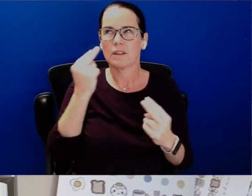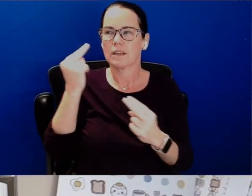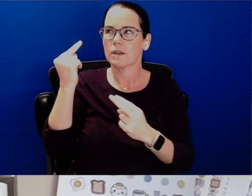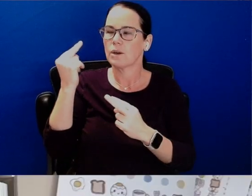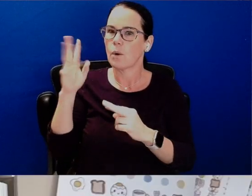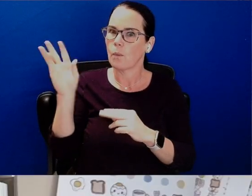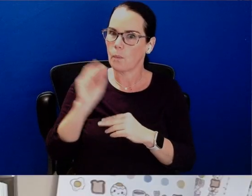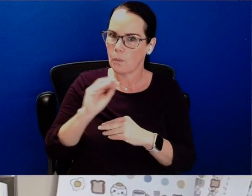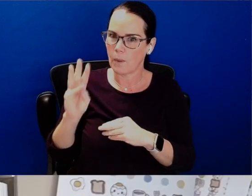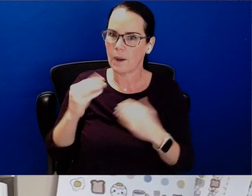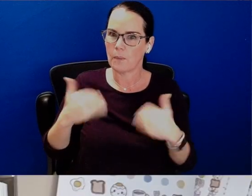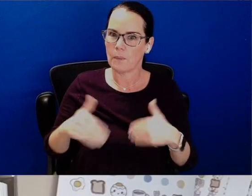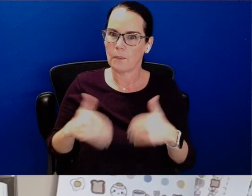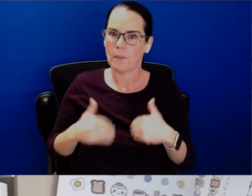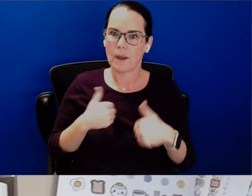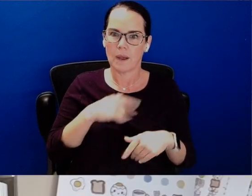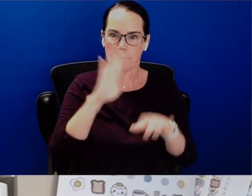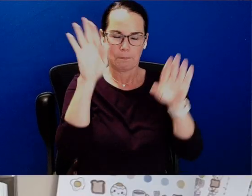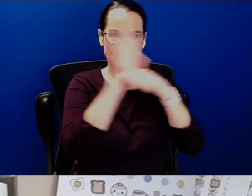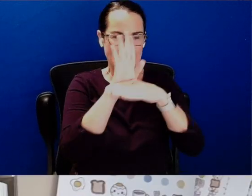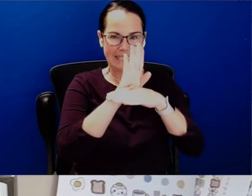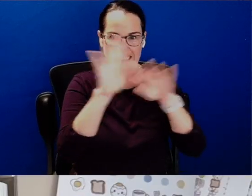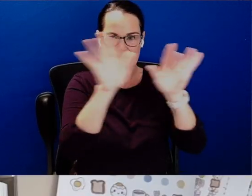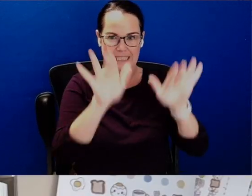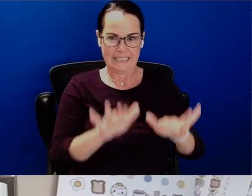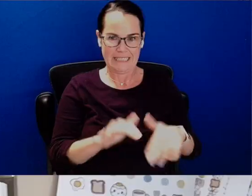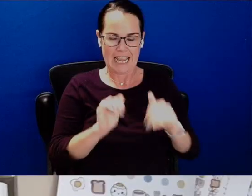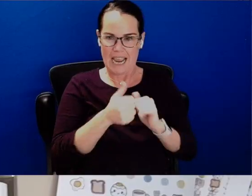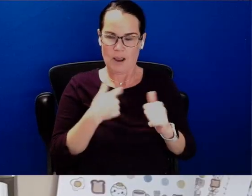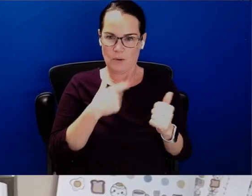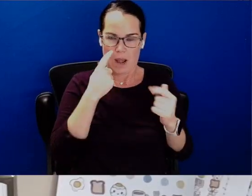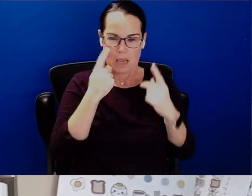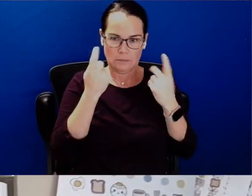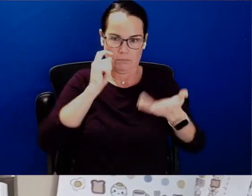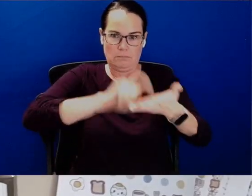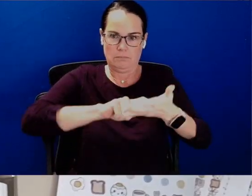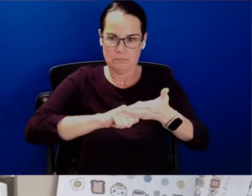like, wow, they were so busy. How did I see anything?